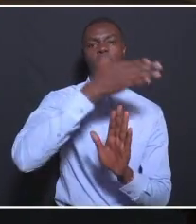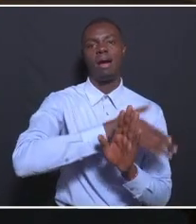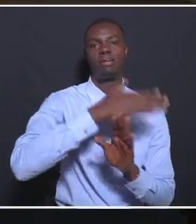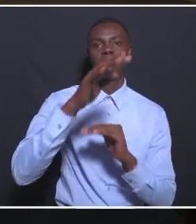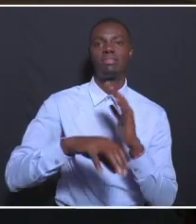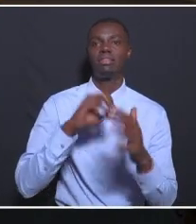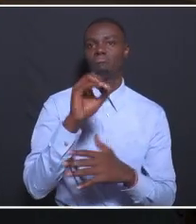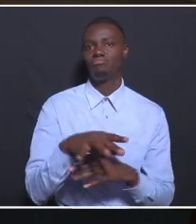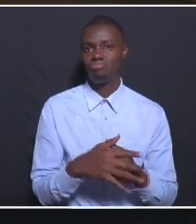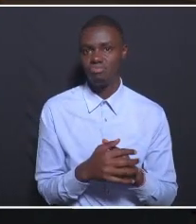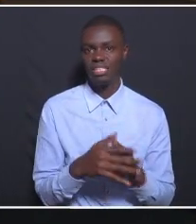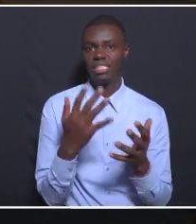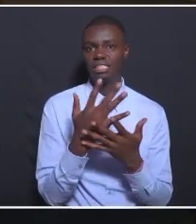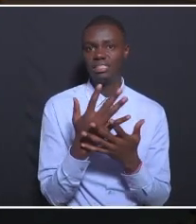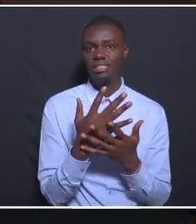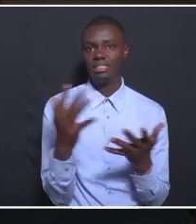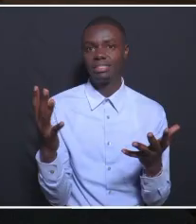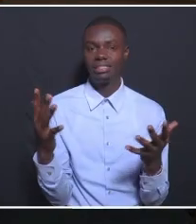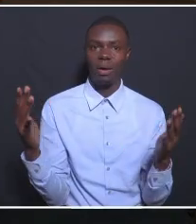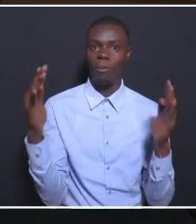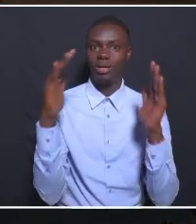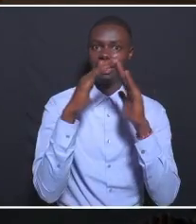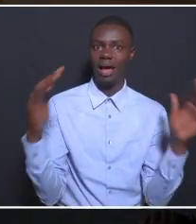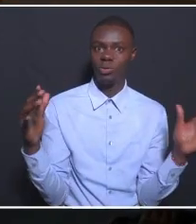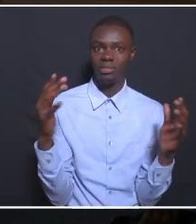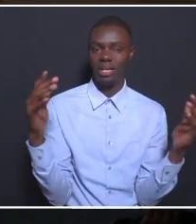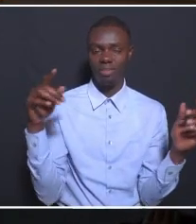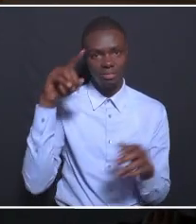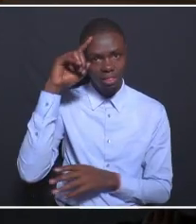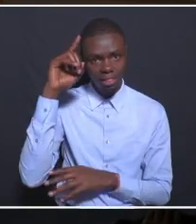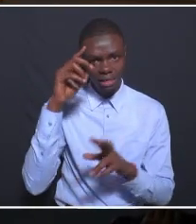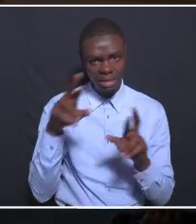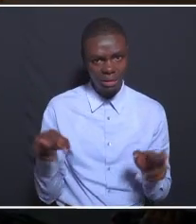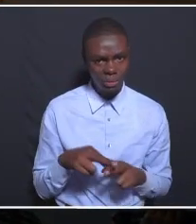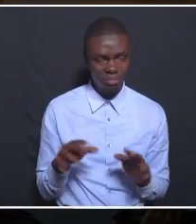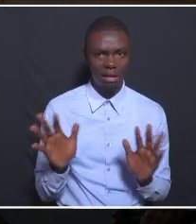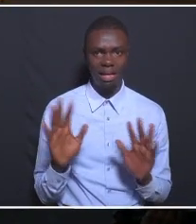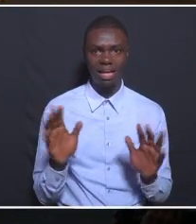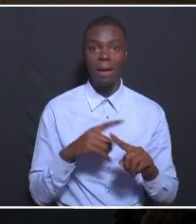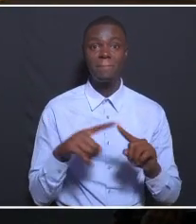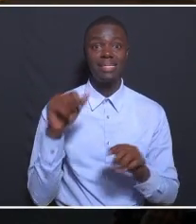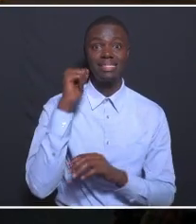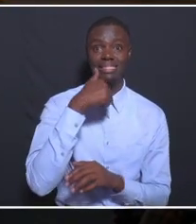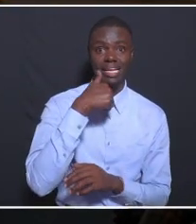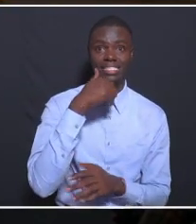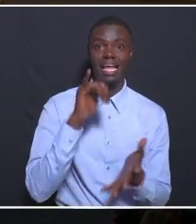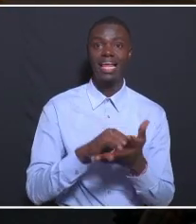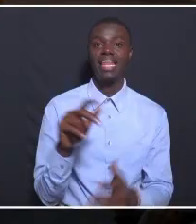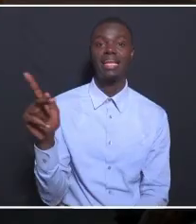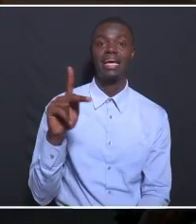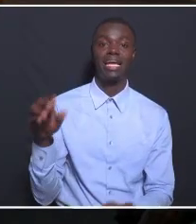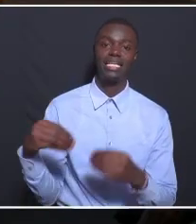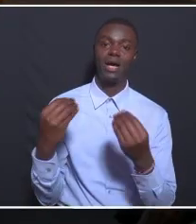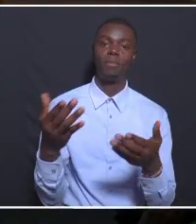but like in a hole somewhere in someone's house in a dark dungeon. Um, so it's very nice that Kalasha gave us